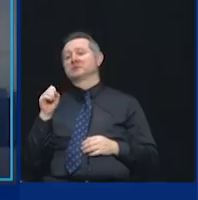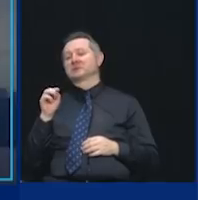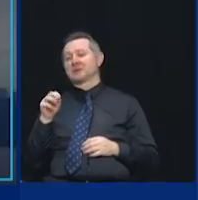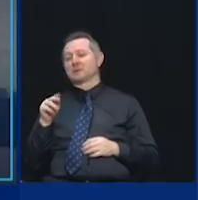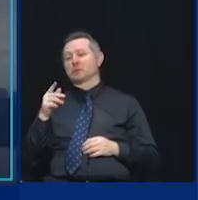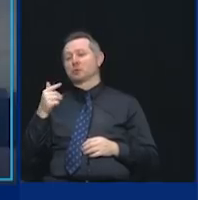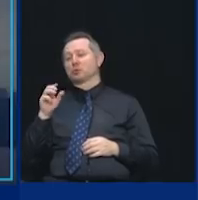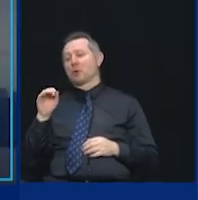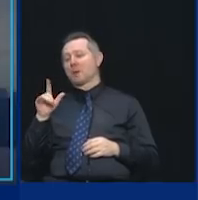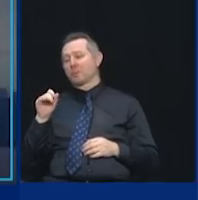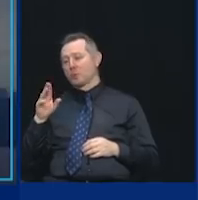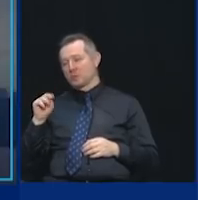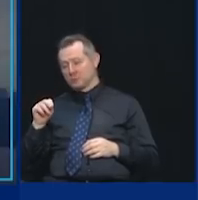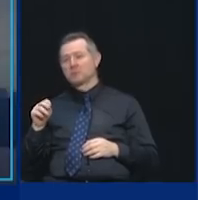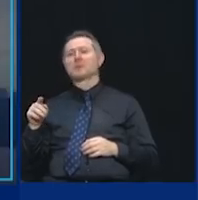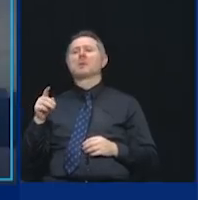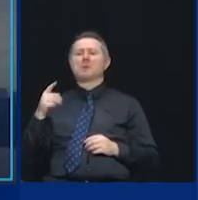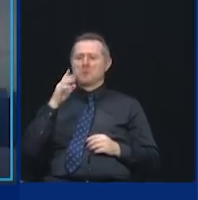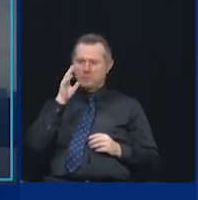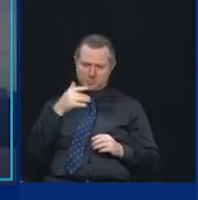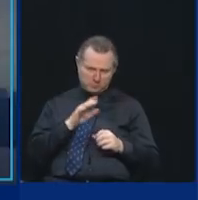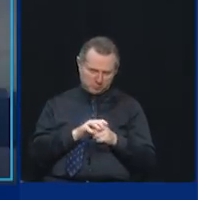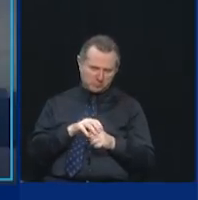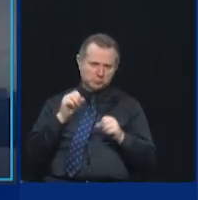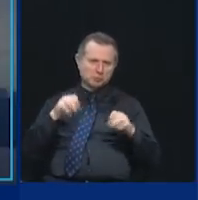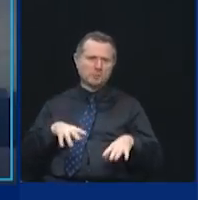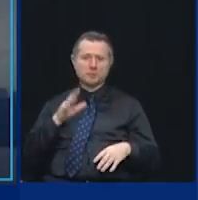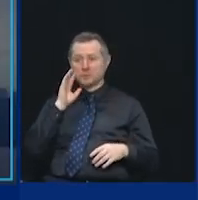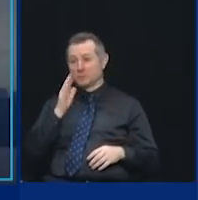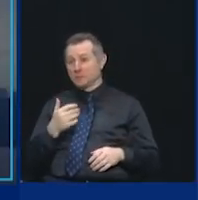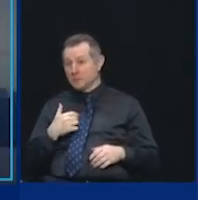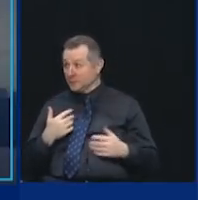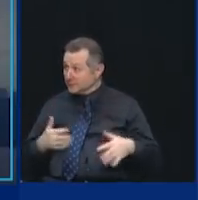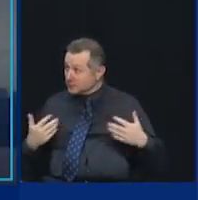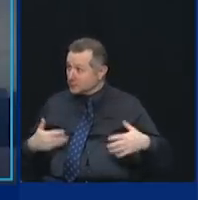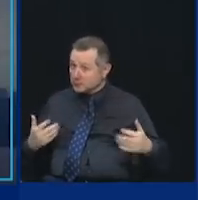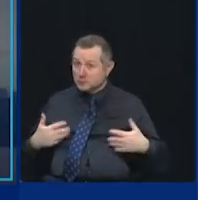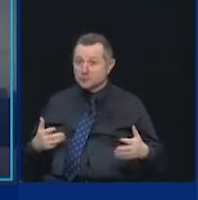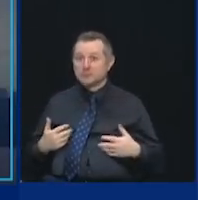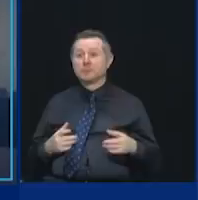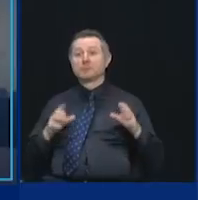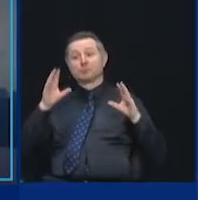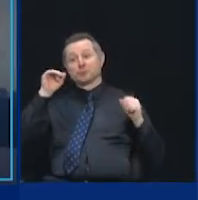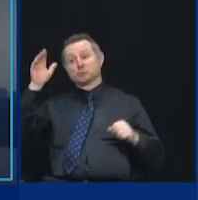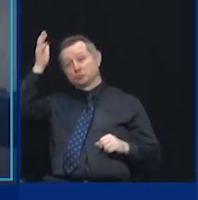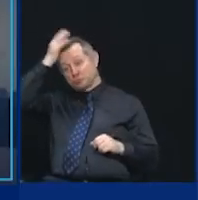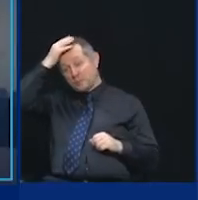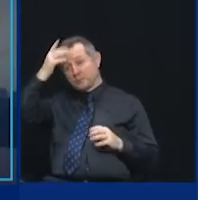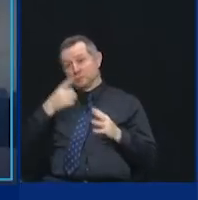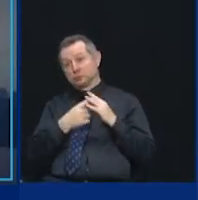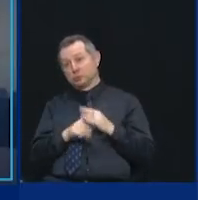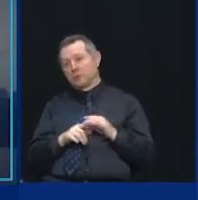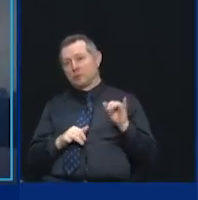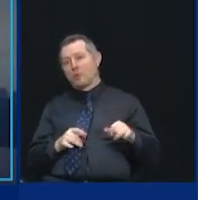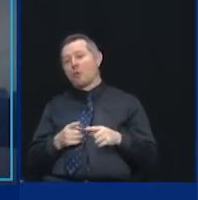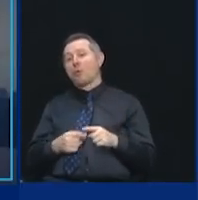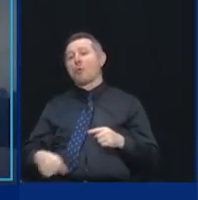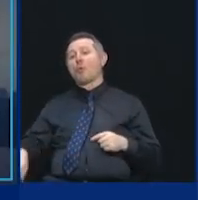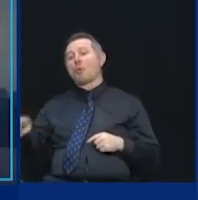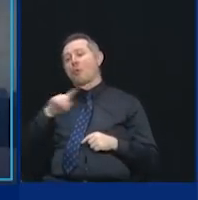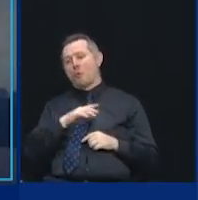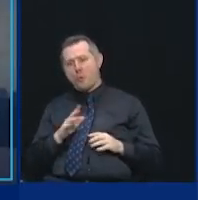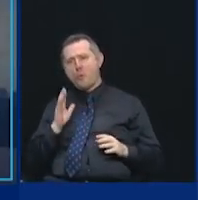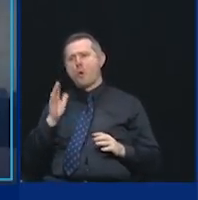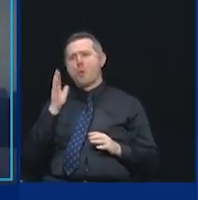right, repeal SALT. Because when President Trump did it, they all put out statements saying, we're going